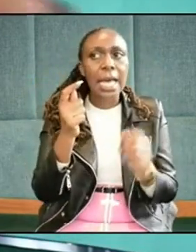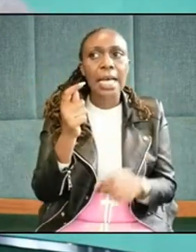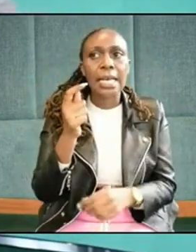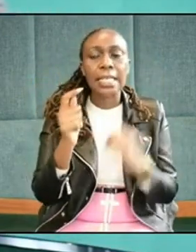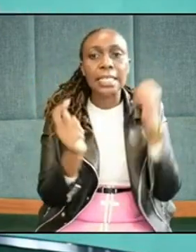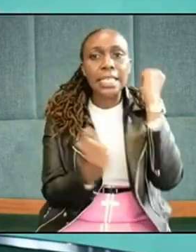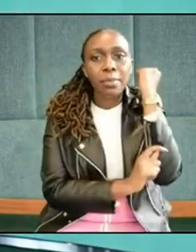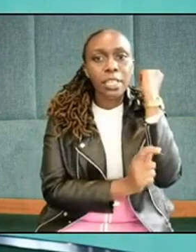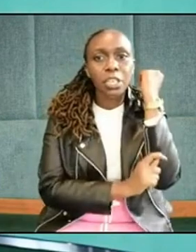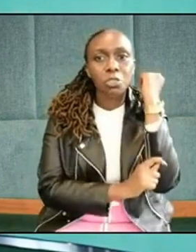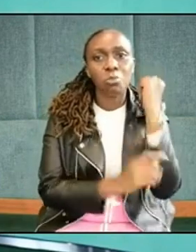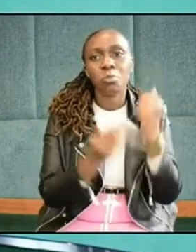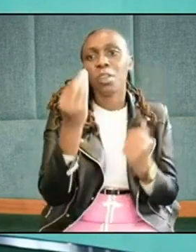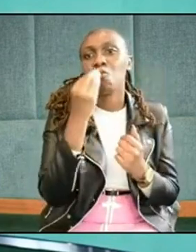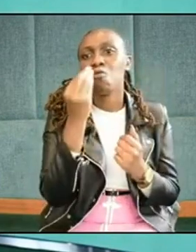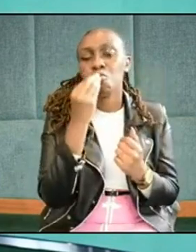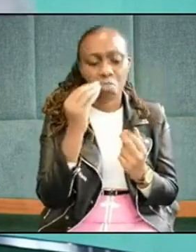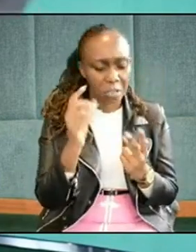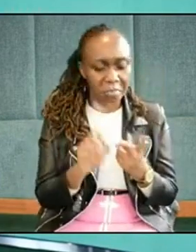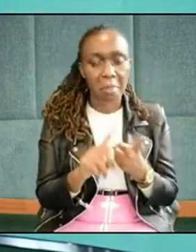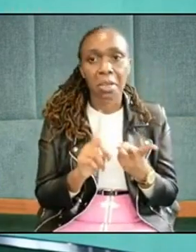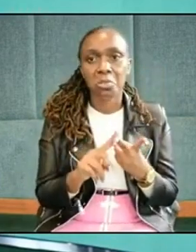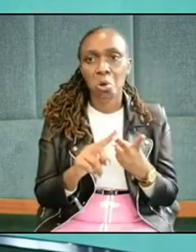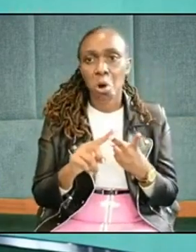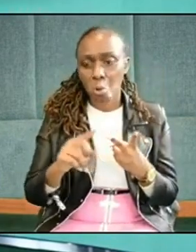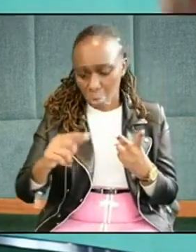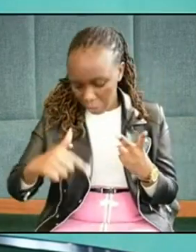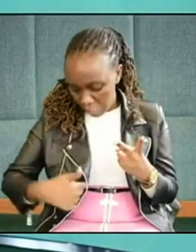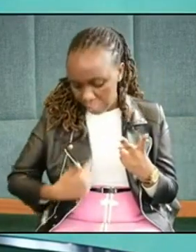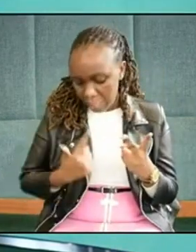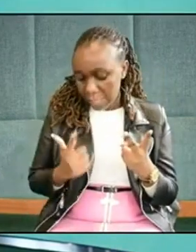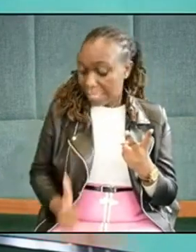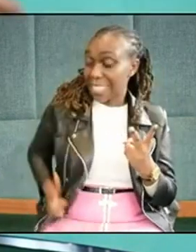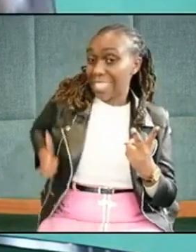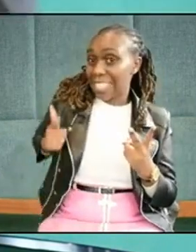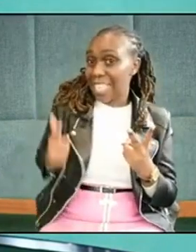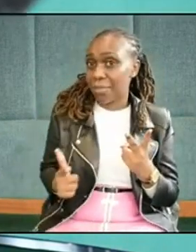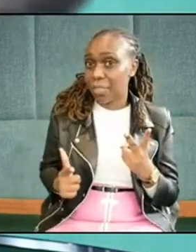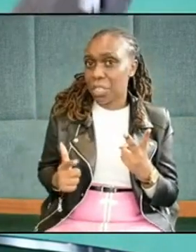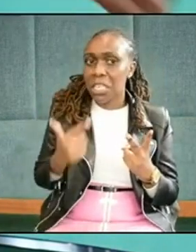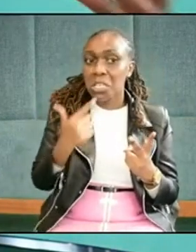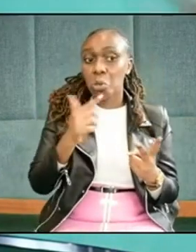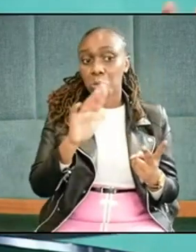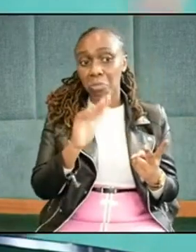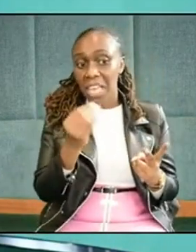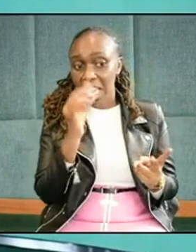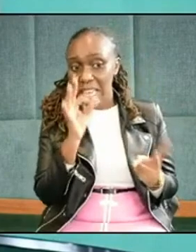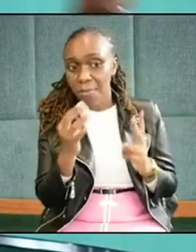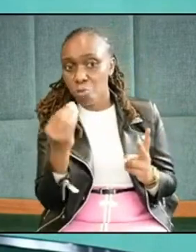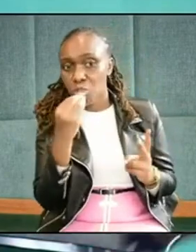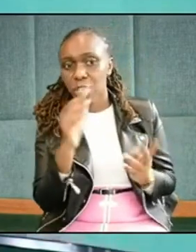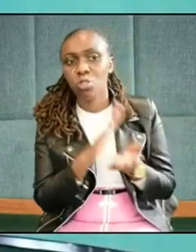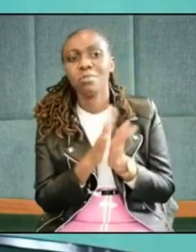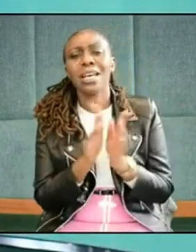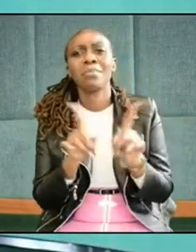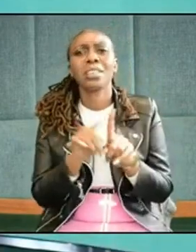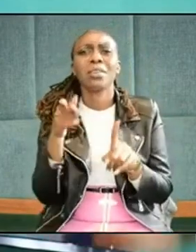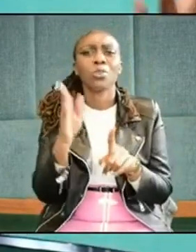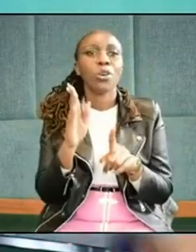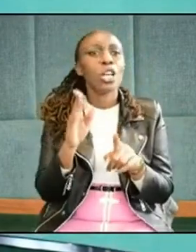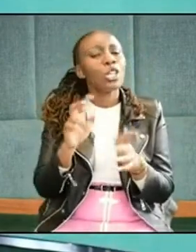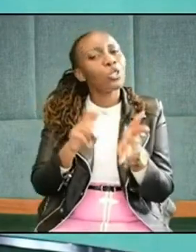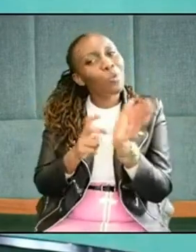one? You, selfishness. You will be like God. And when it comes to you and me, it's the same